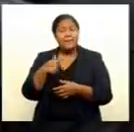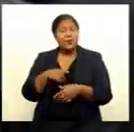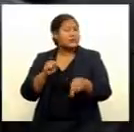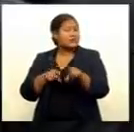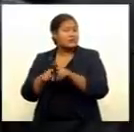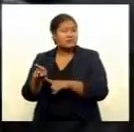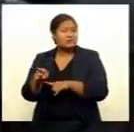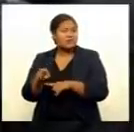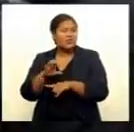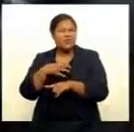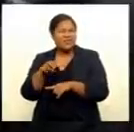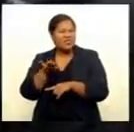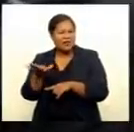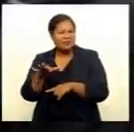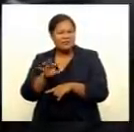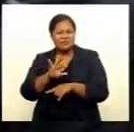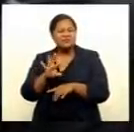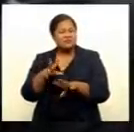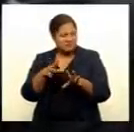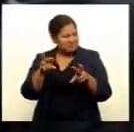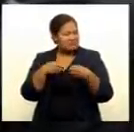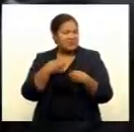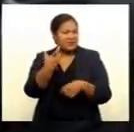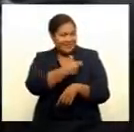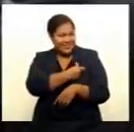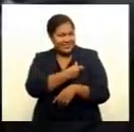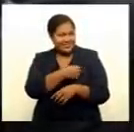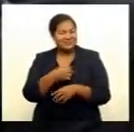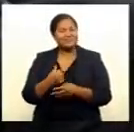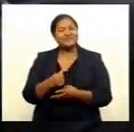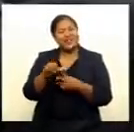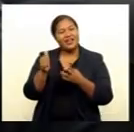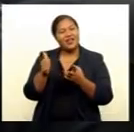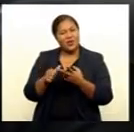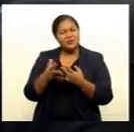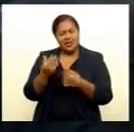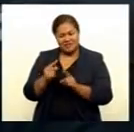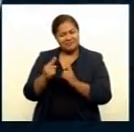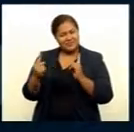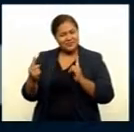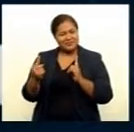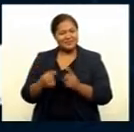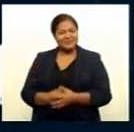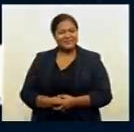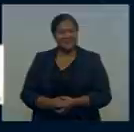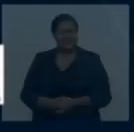now getting vaccinated and also keeping social distancing.